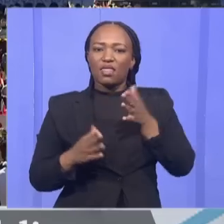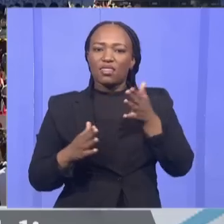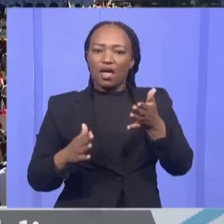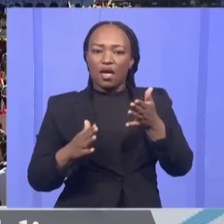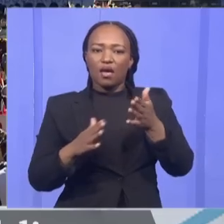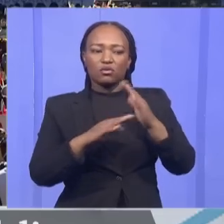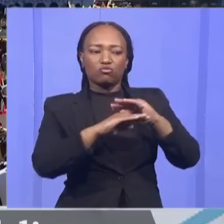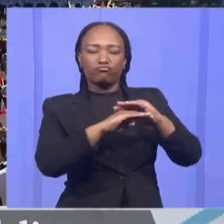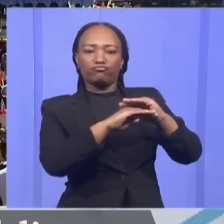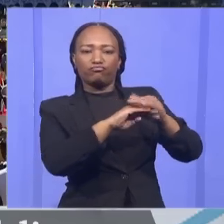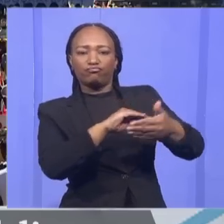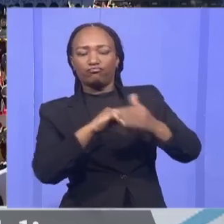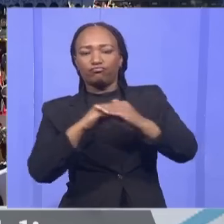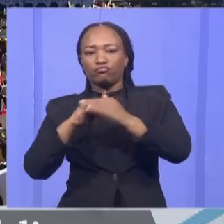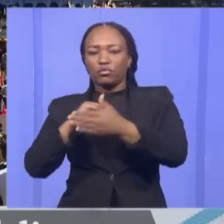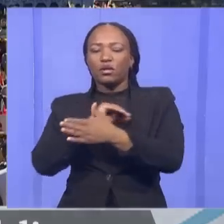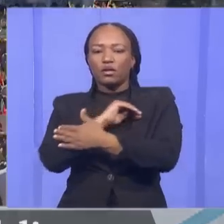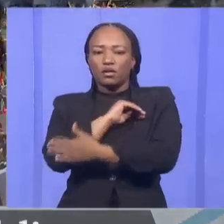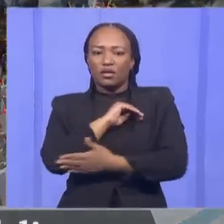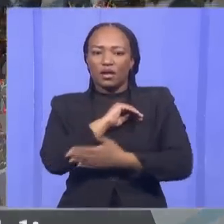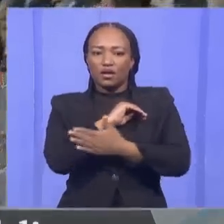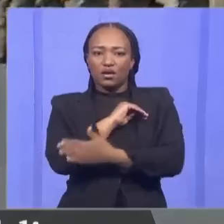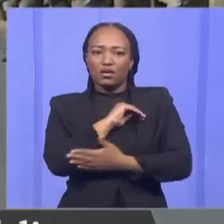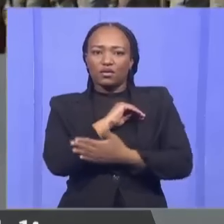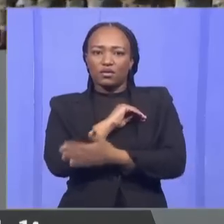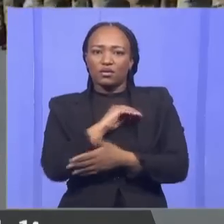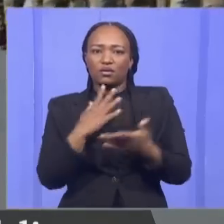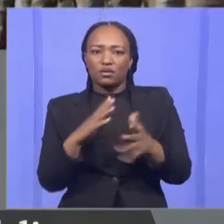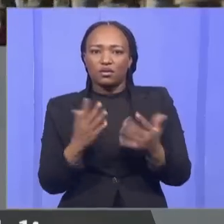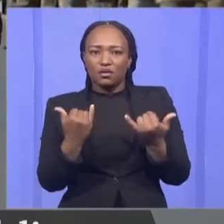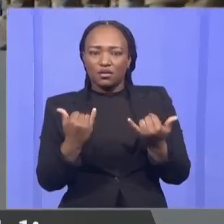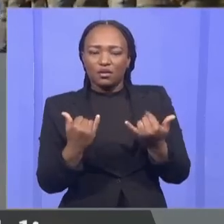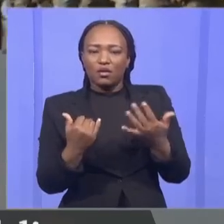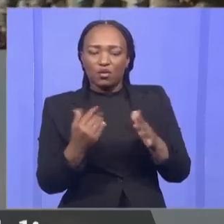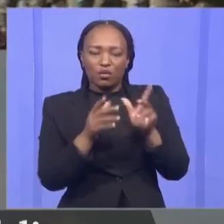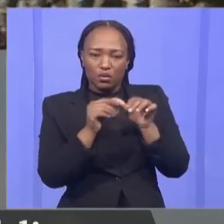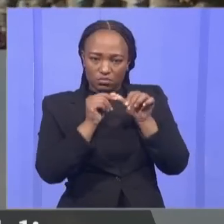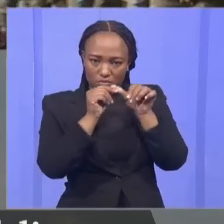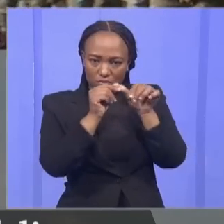sovereignty of the country and its people. So that is our pledge, and we shall do that.